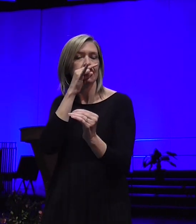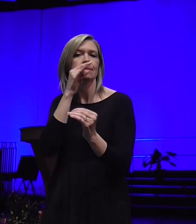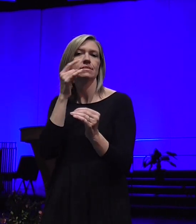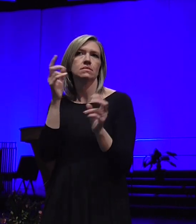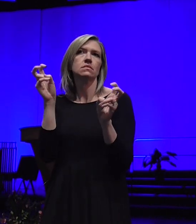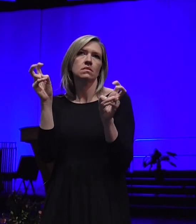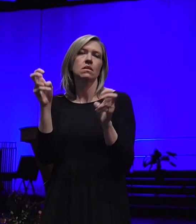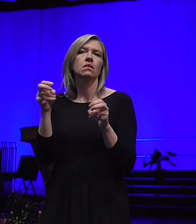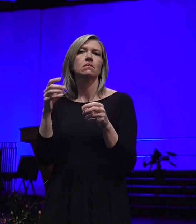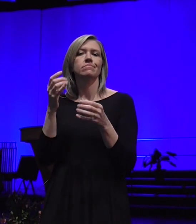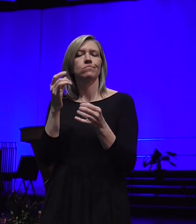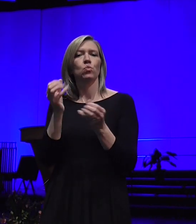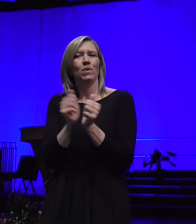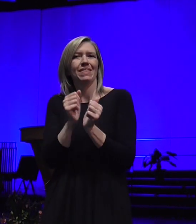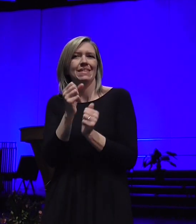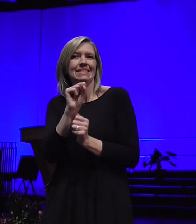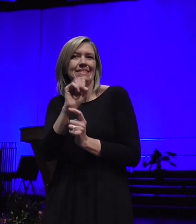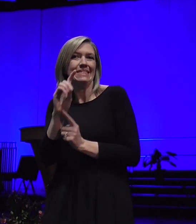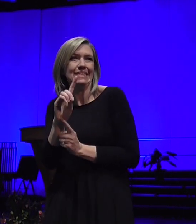and the plant.